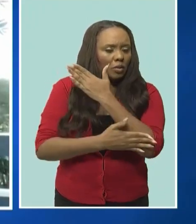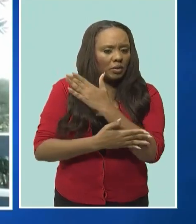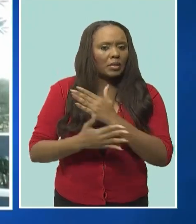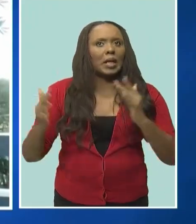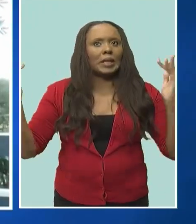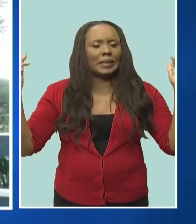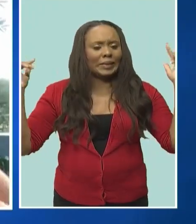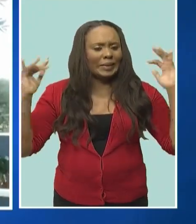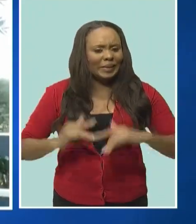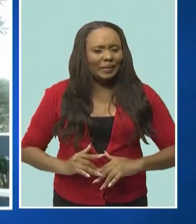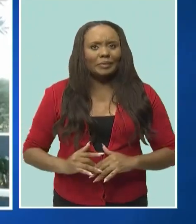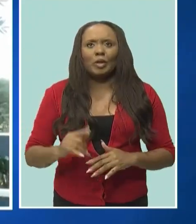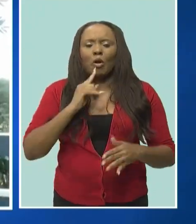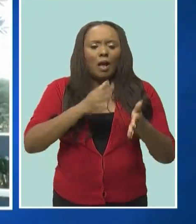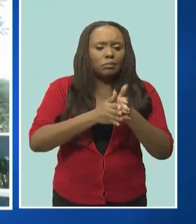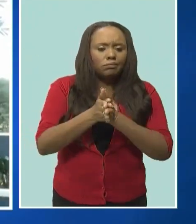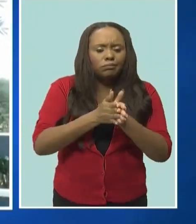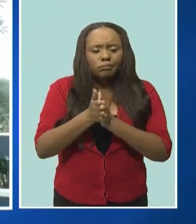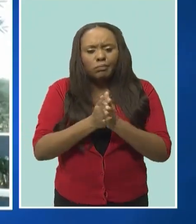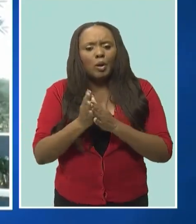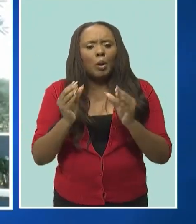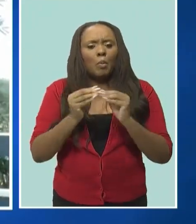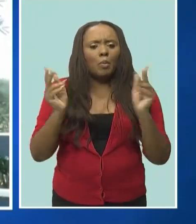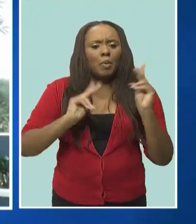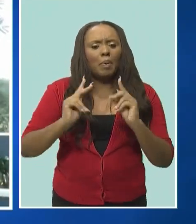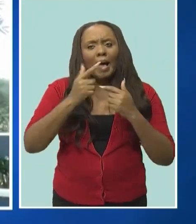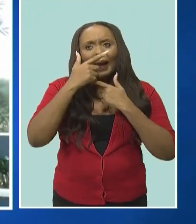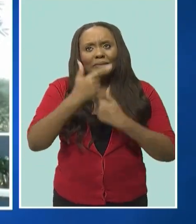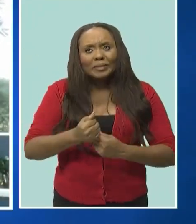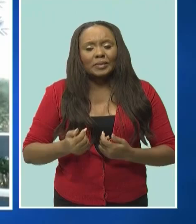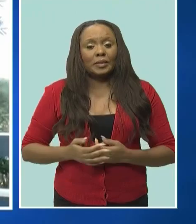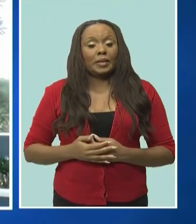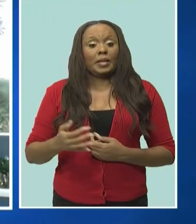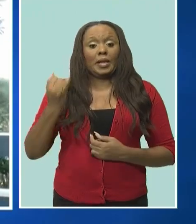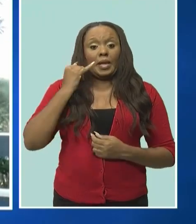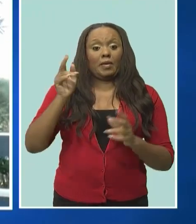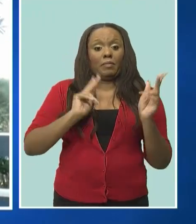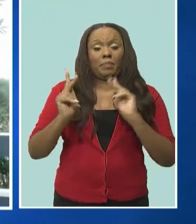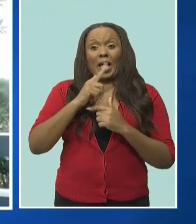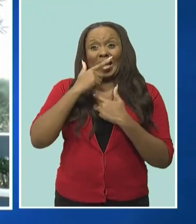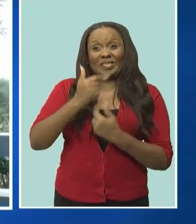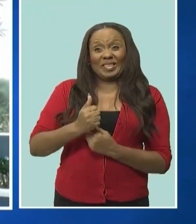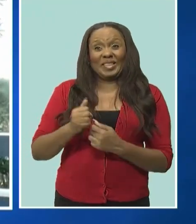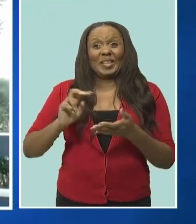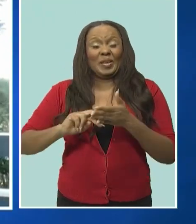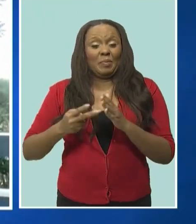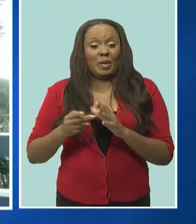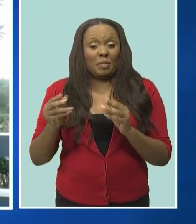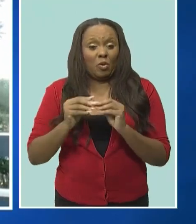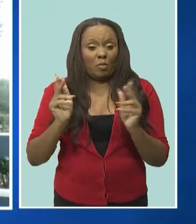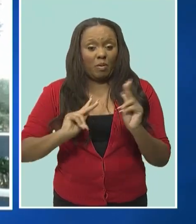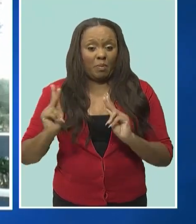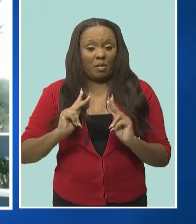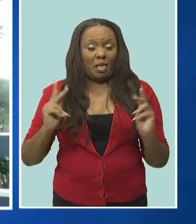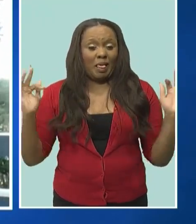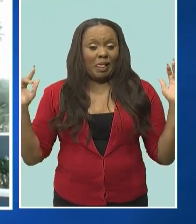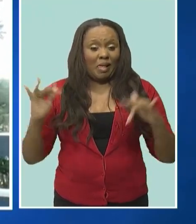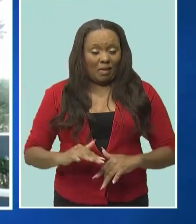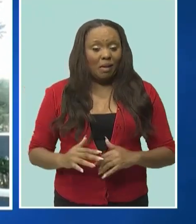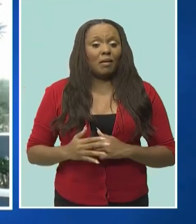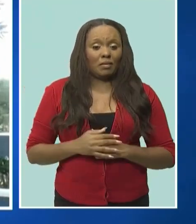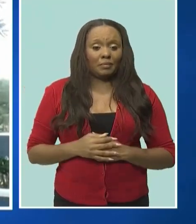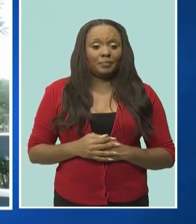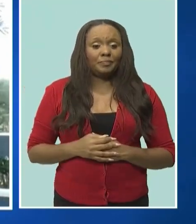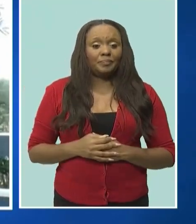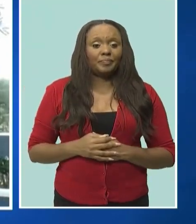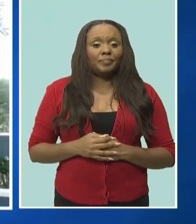demand, that drives airlift. Because the more demand you have, the more people want to go, and the more sense it makes for airlines